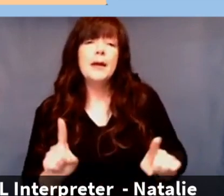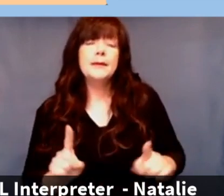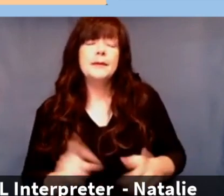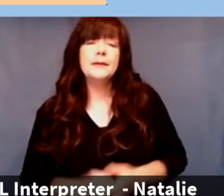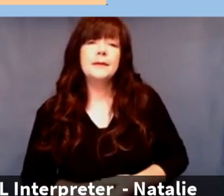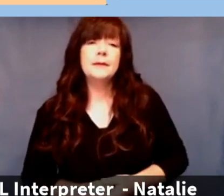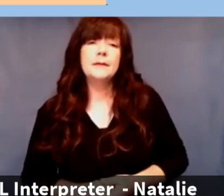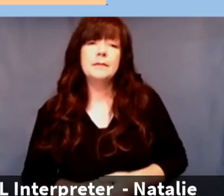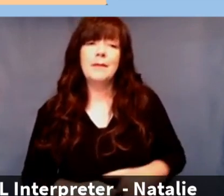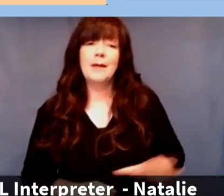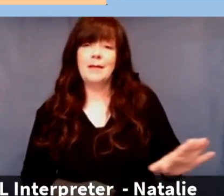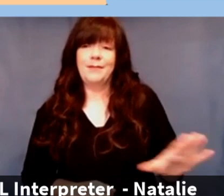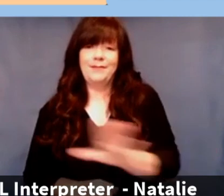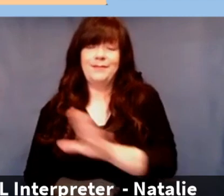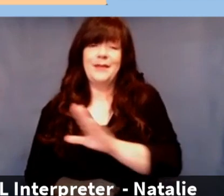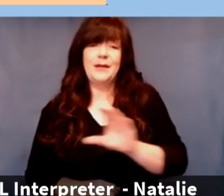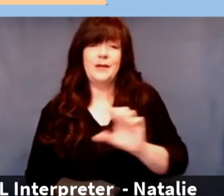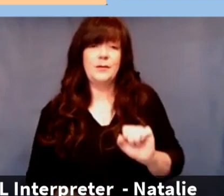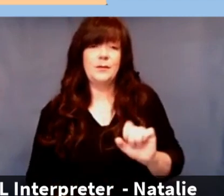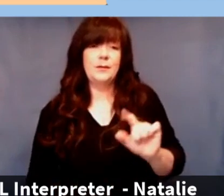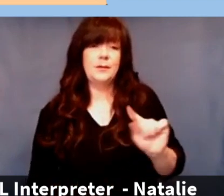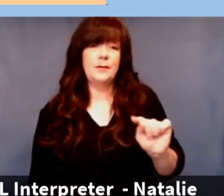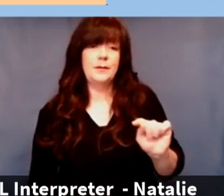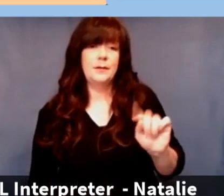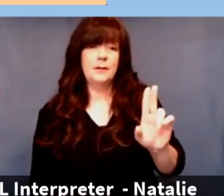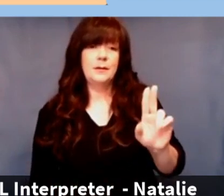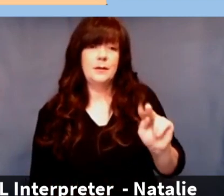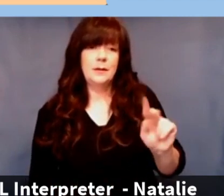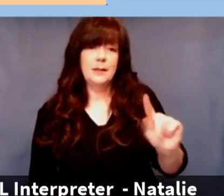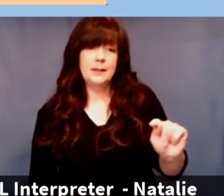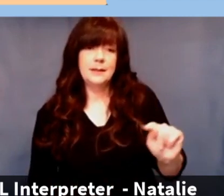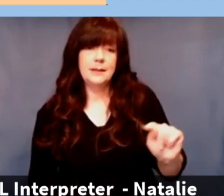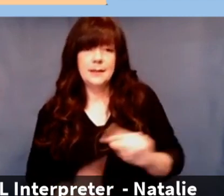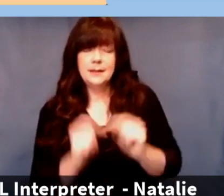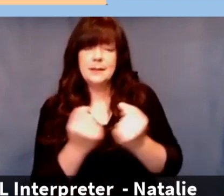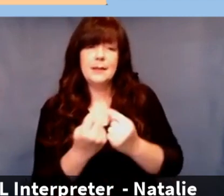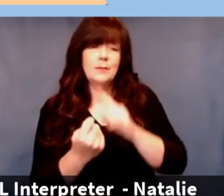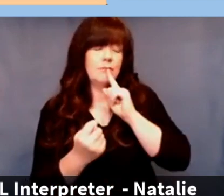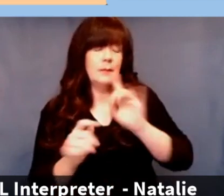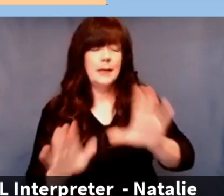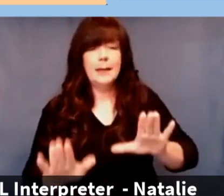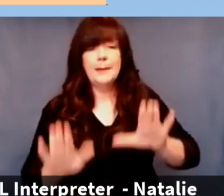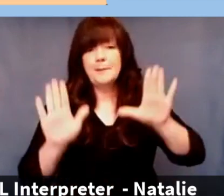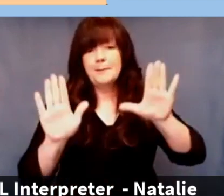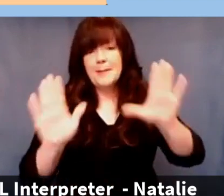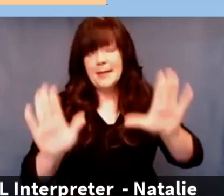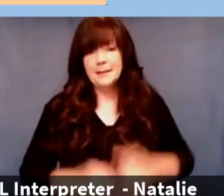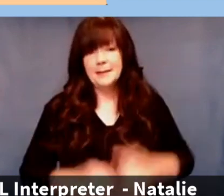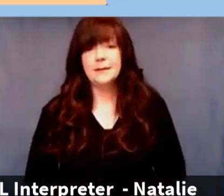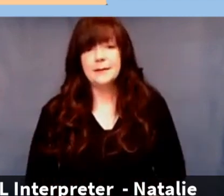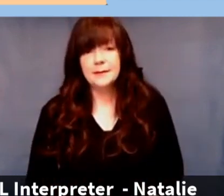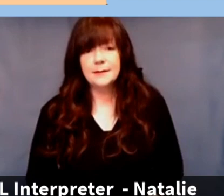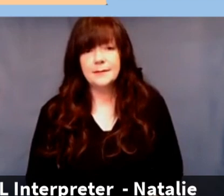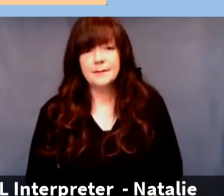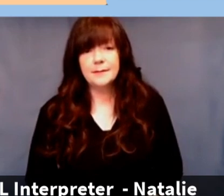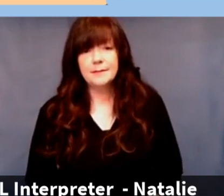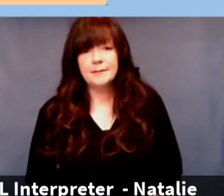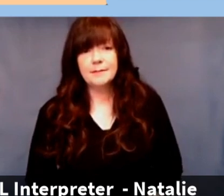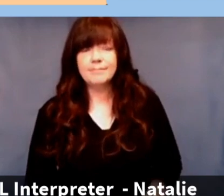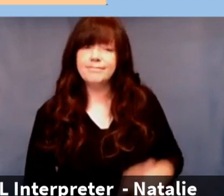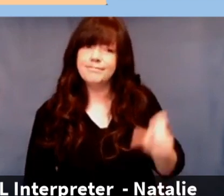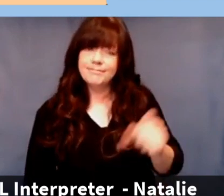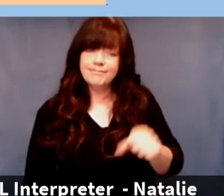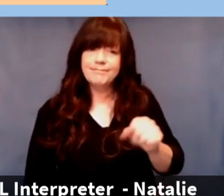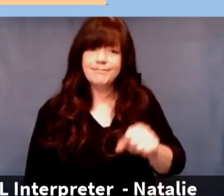their team, the stunt team, is, like, so amazing. So it's, yeah, it's been really,